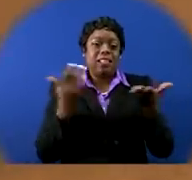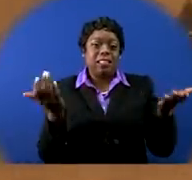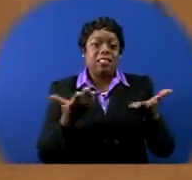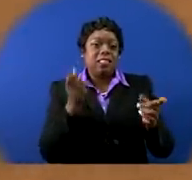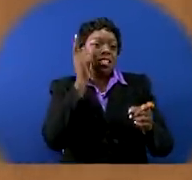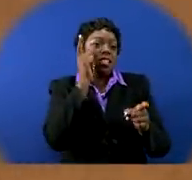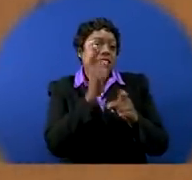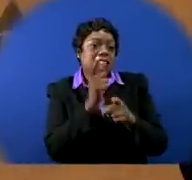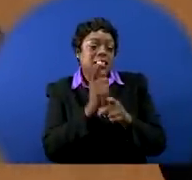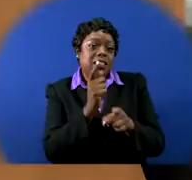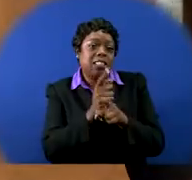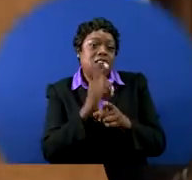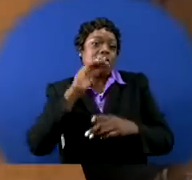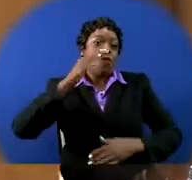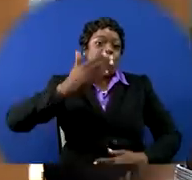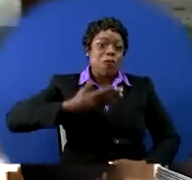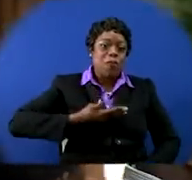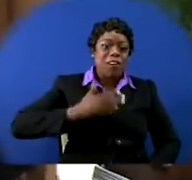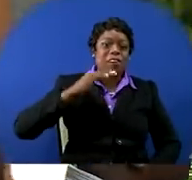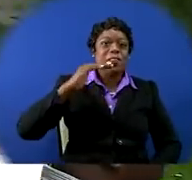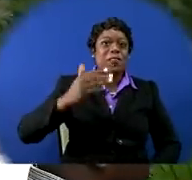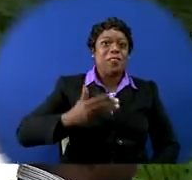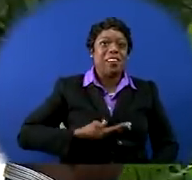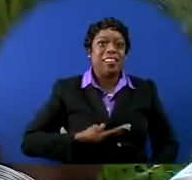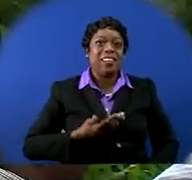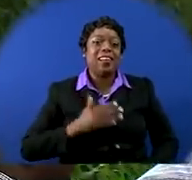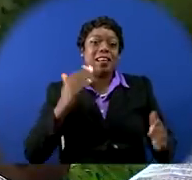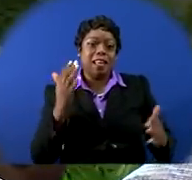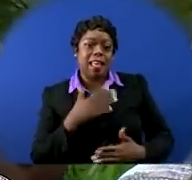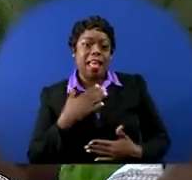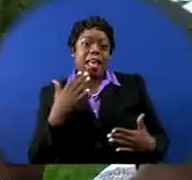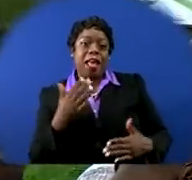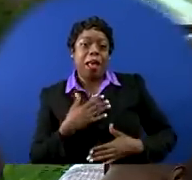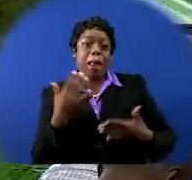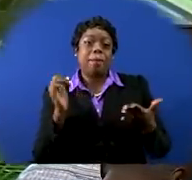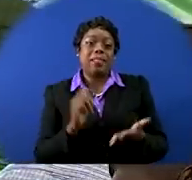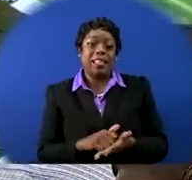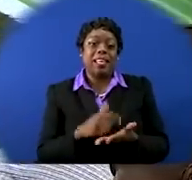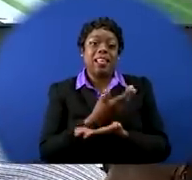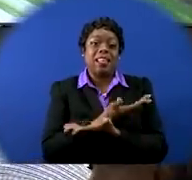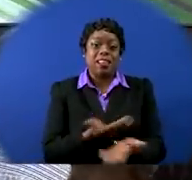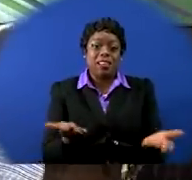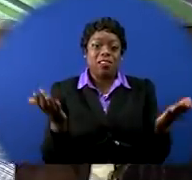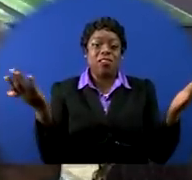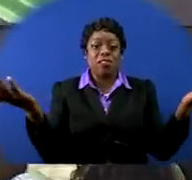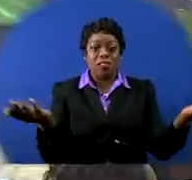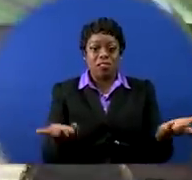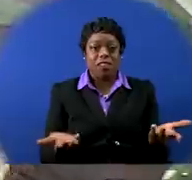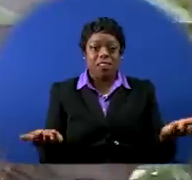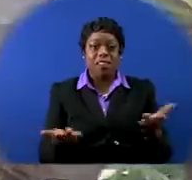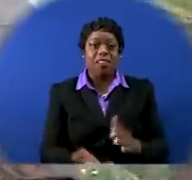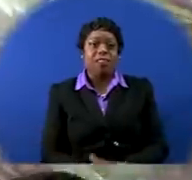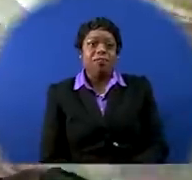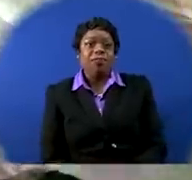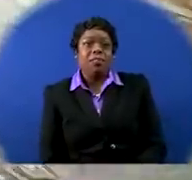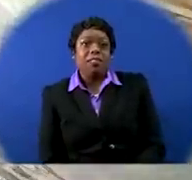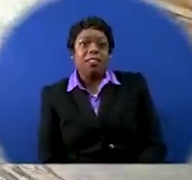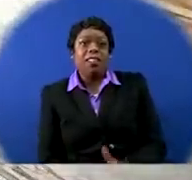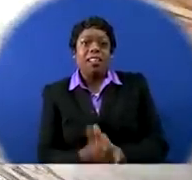welcome, welcome, welcome. We are glad you are here. Hallelujah.